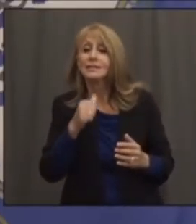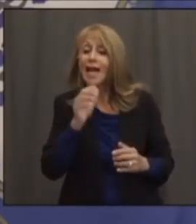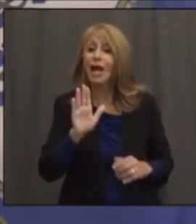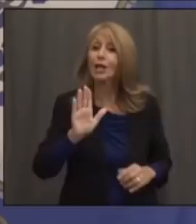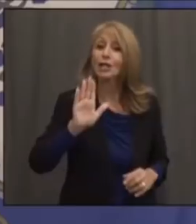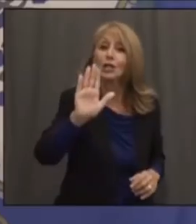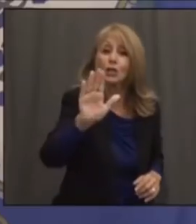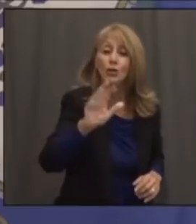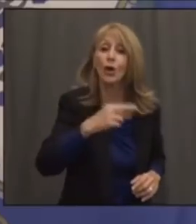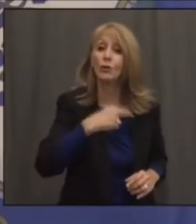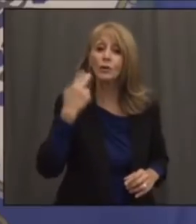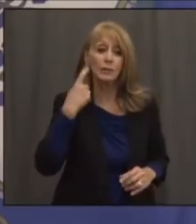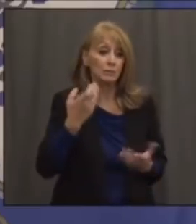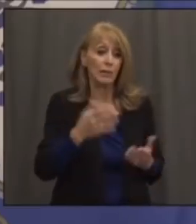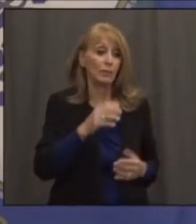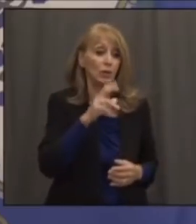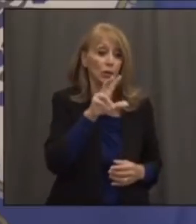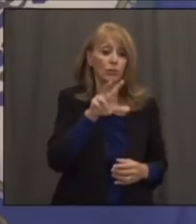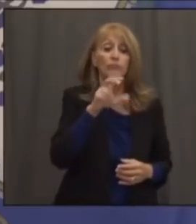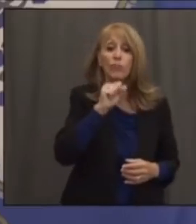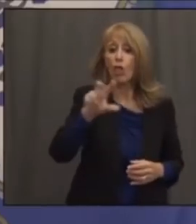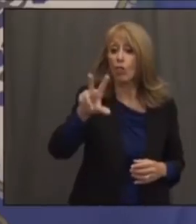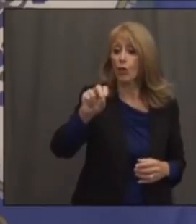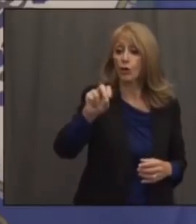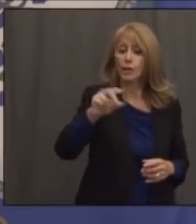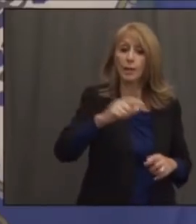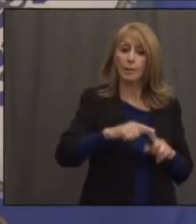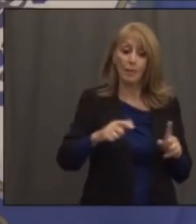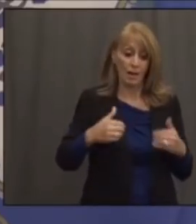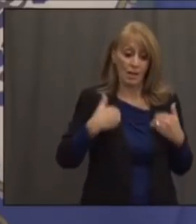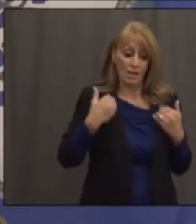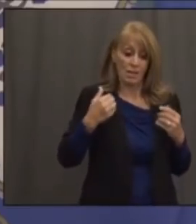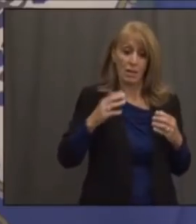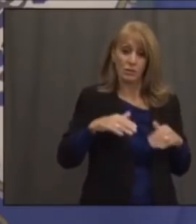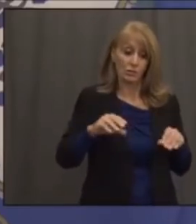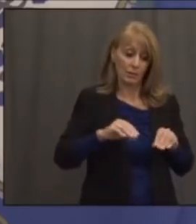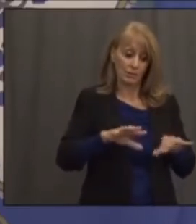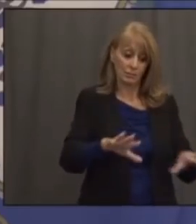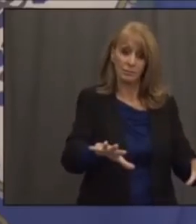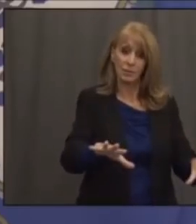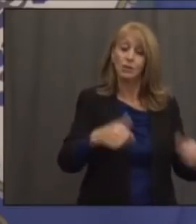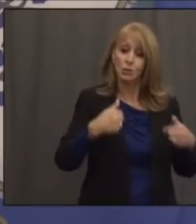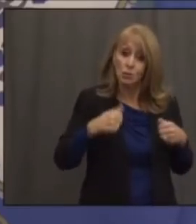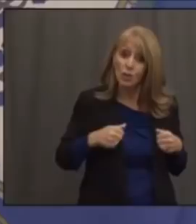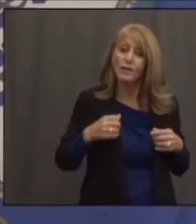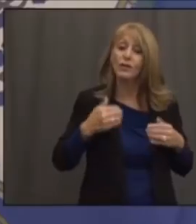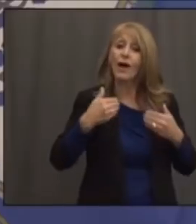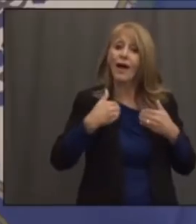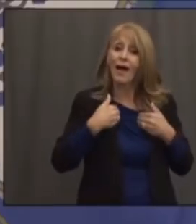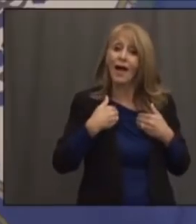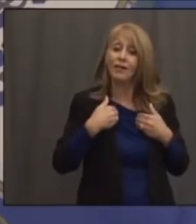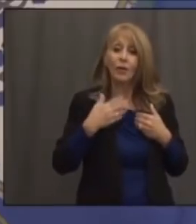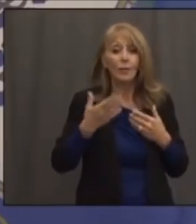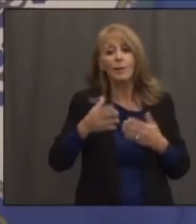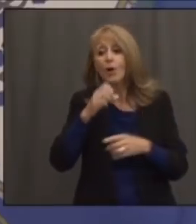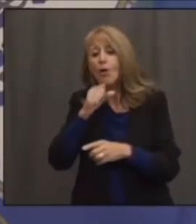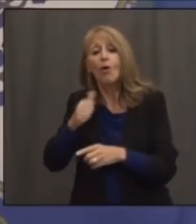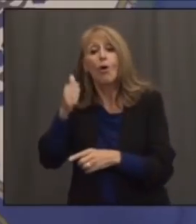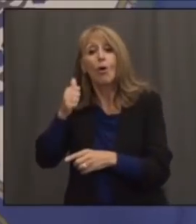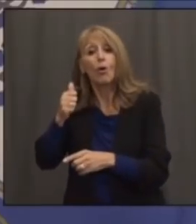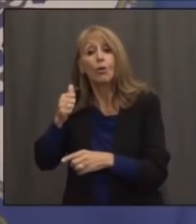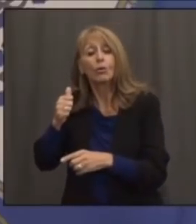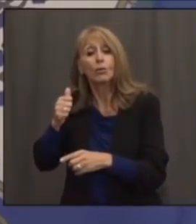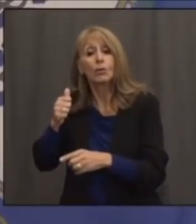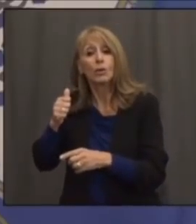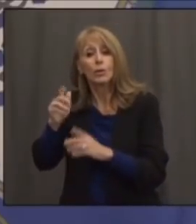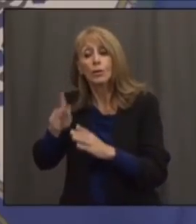because you're a relatively healthy 30-something, but those young people that you may be in contact with or an older person who's immunocompromised. So